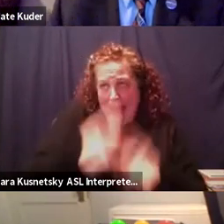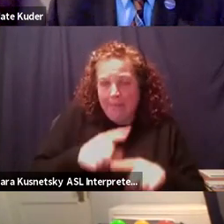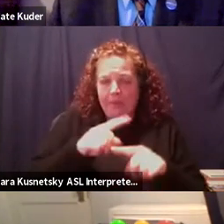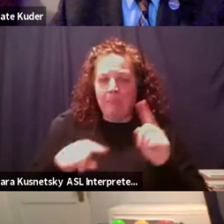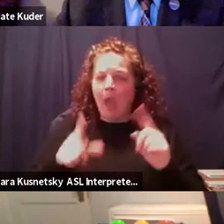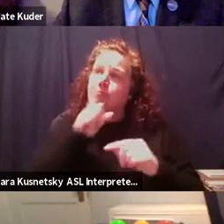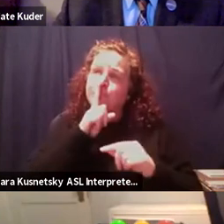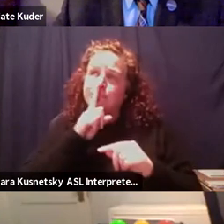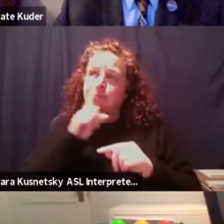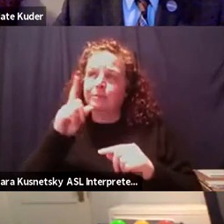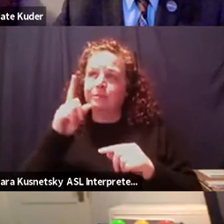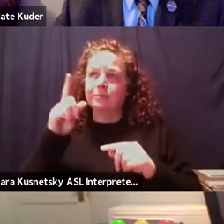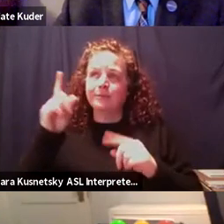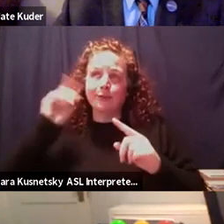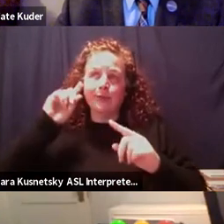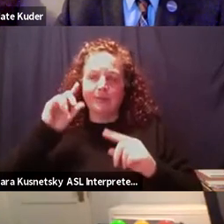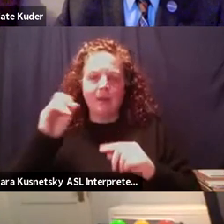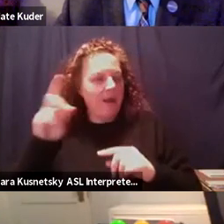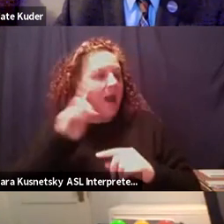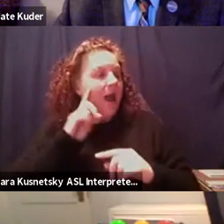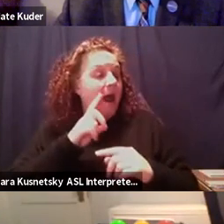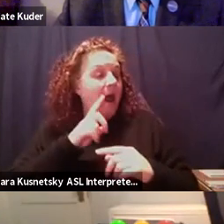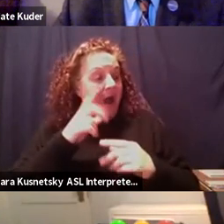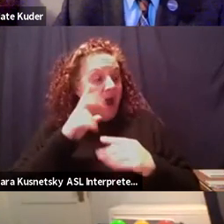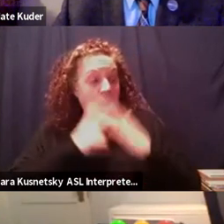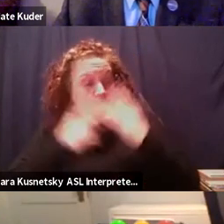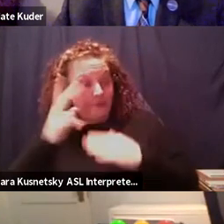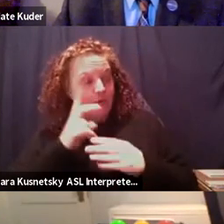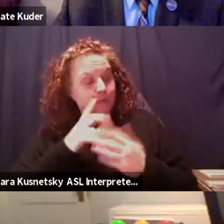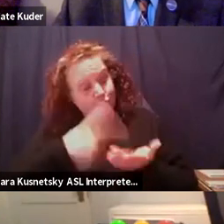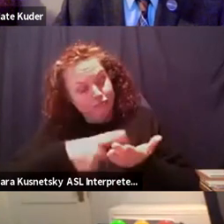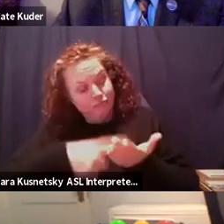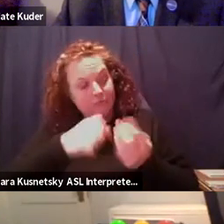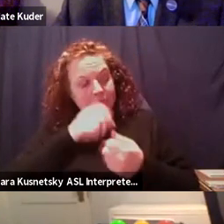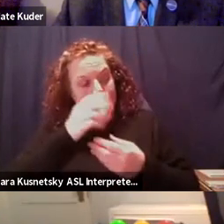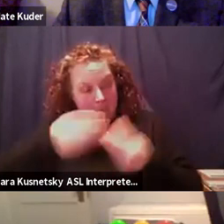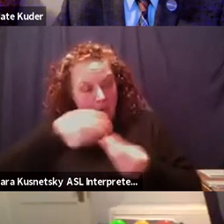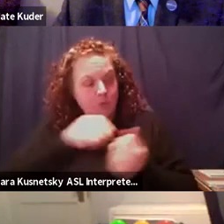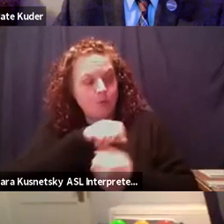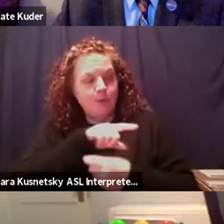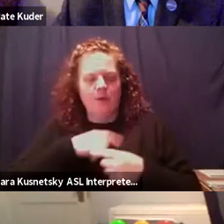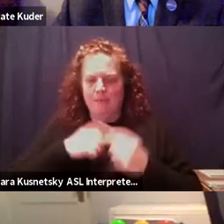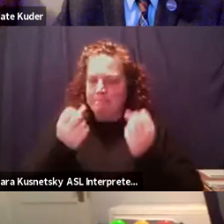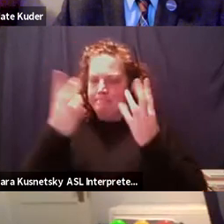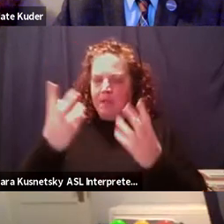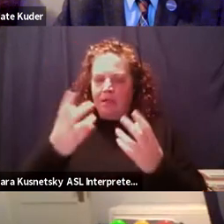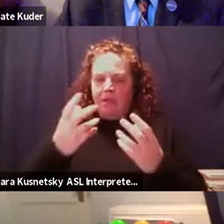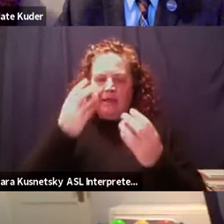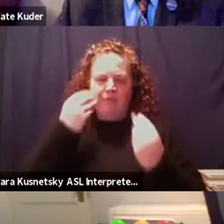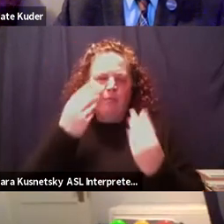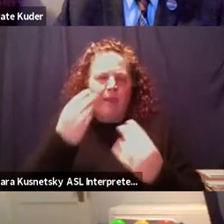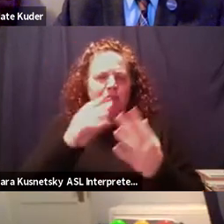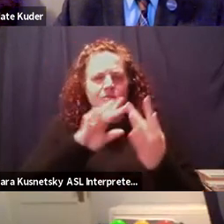I really look forward to spending time with you and going through the budget. And I think there are so many materials online and so many different ways to access